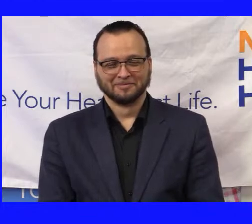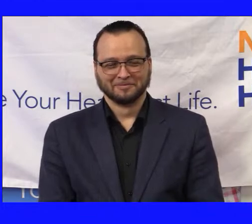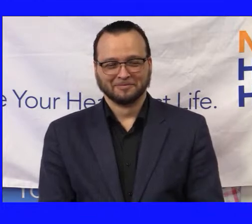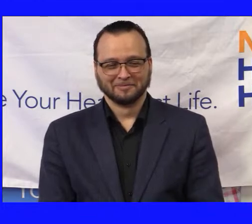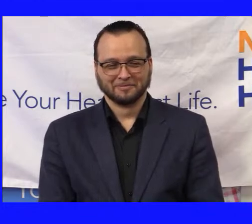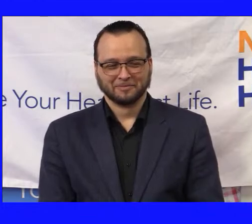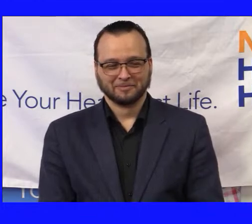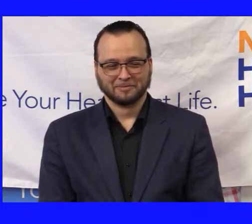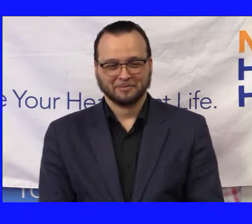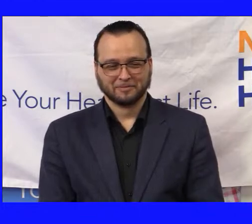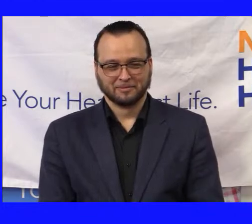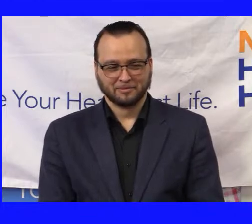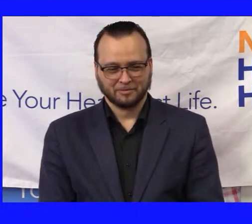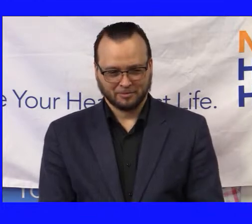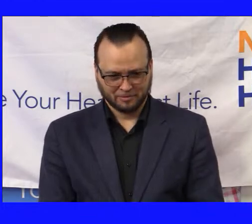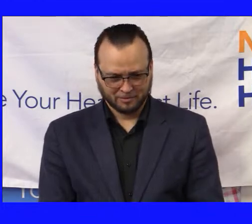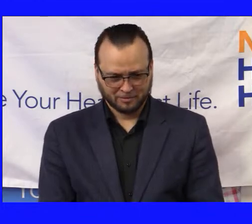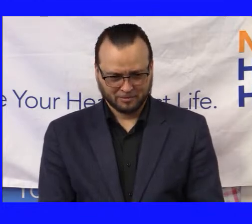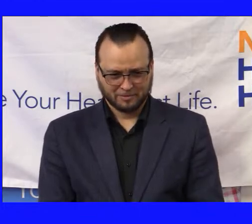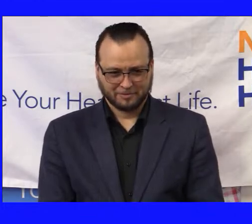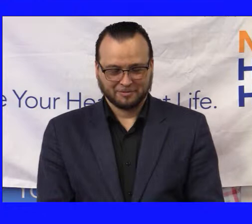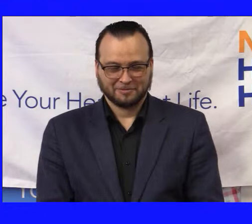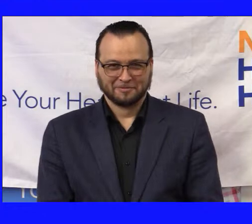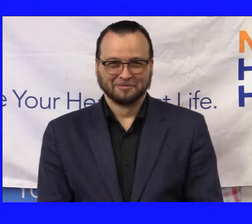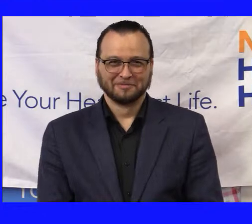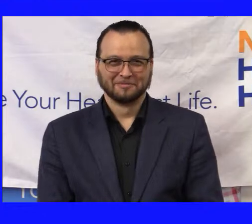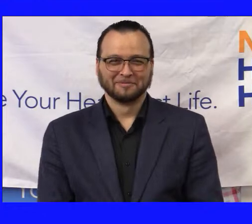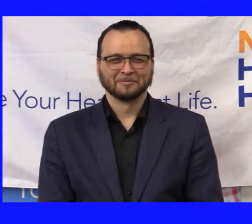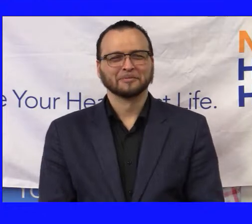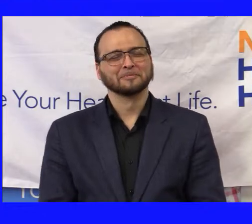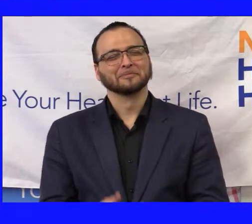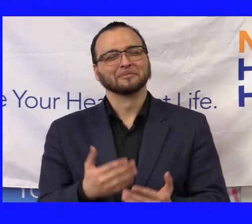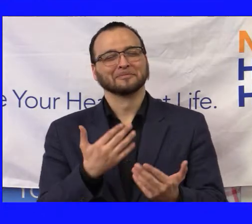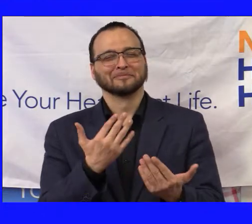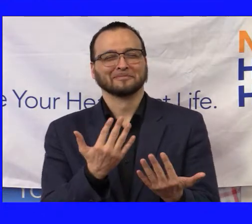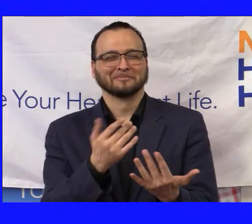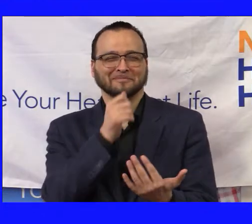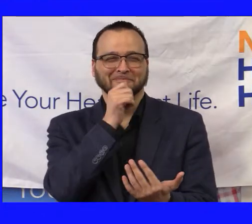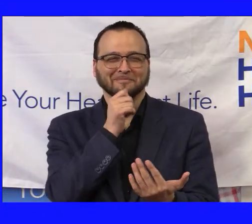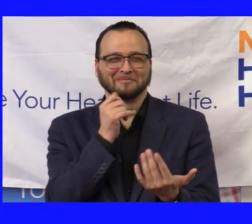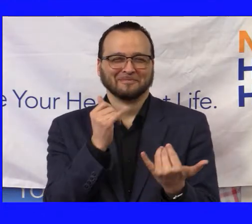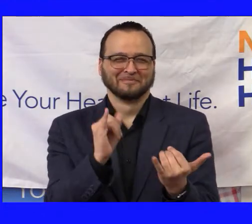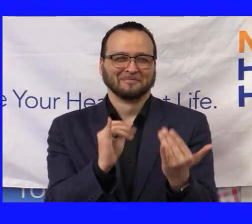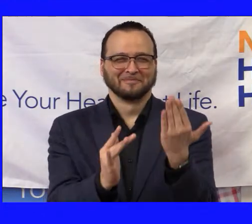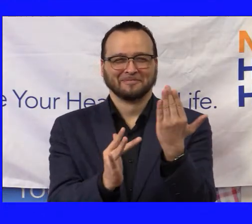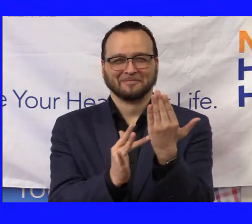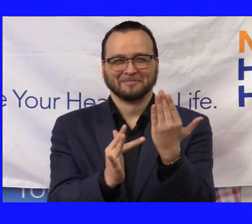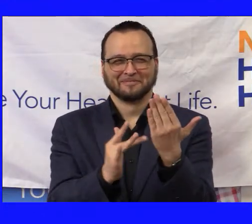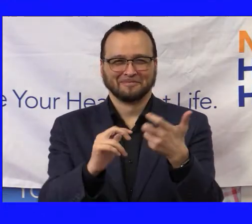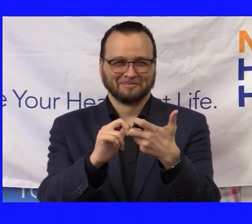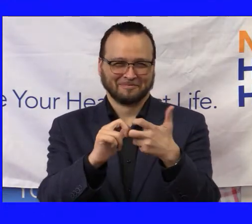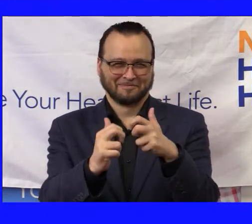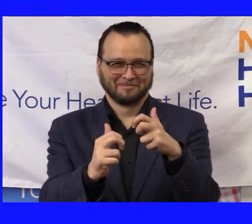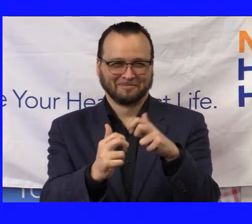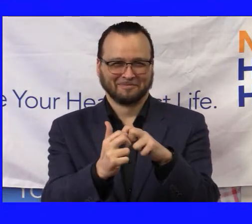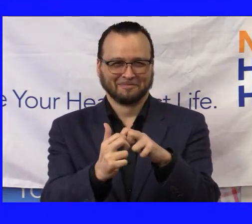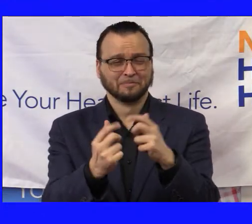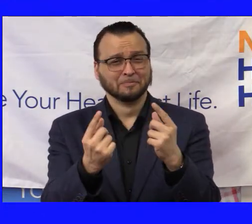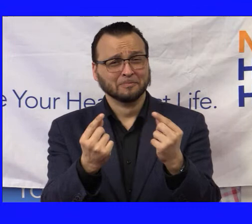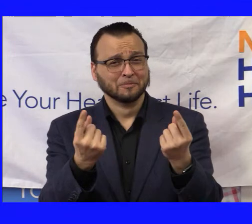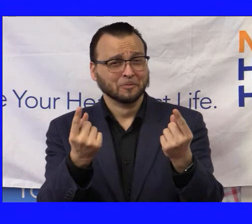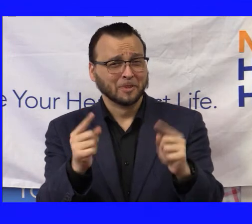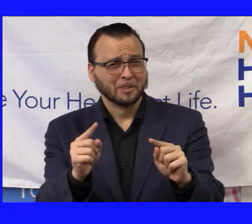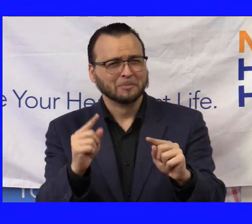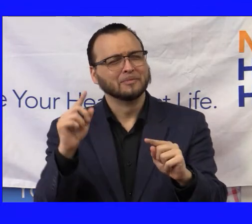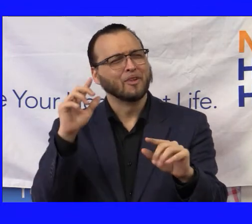those personnel. Doesn't matter if they are working in 41 states, it's only one company. So I think the statistics should be